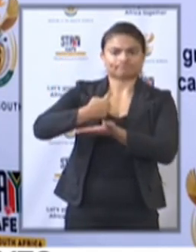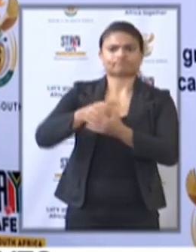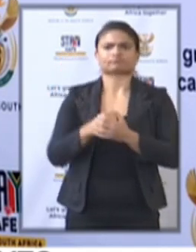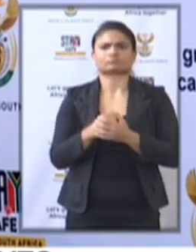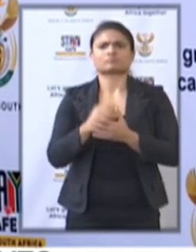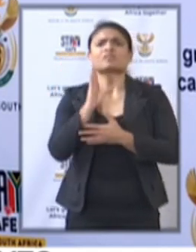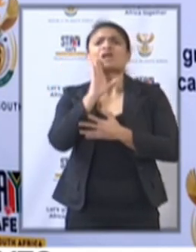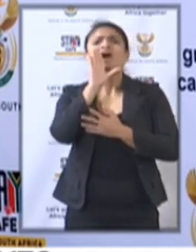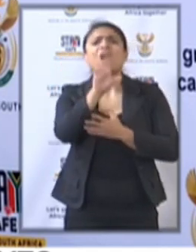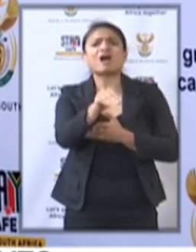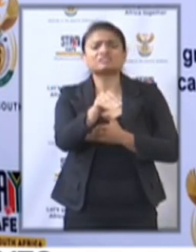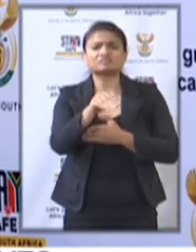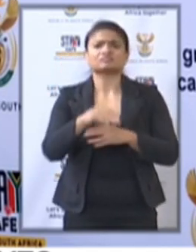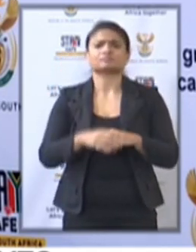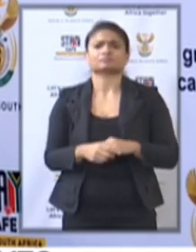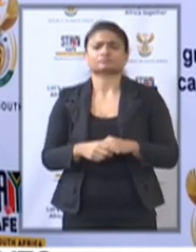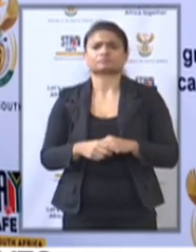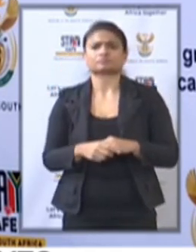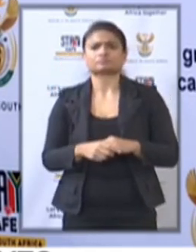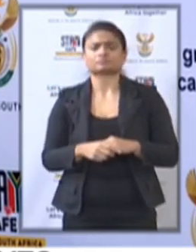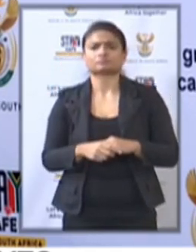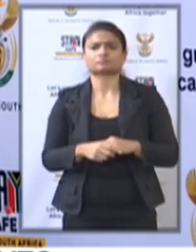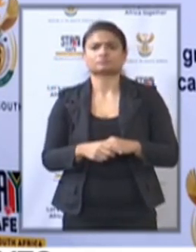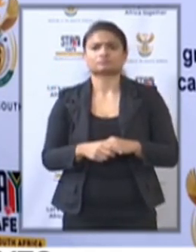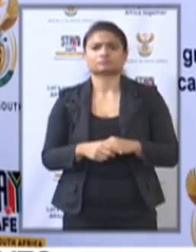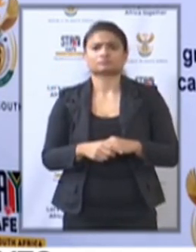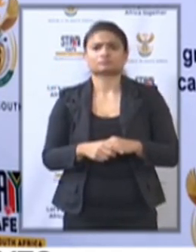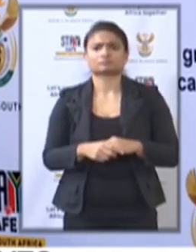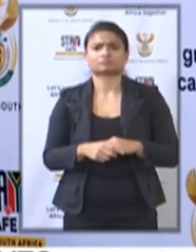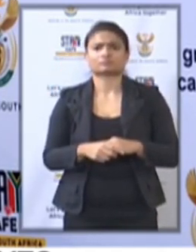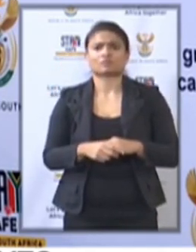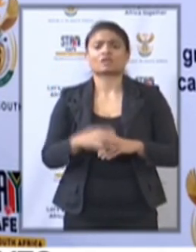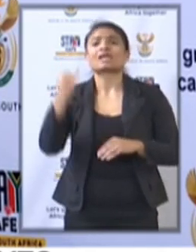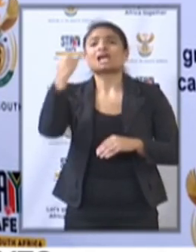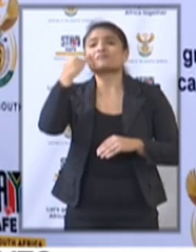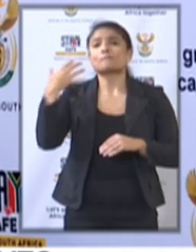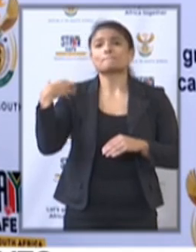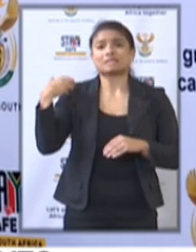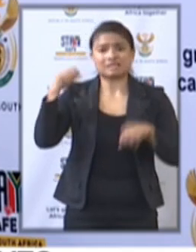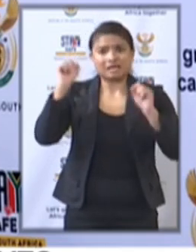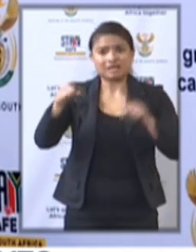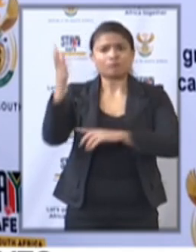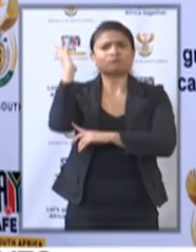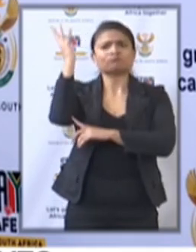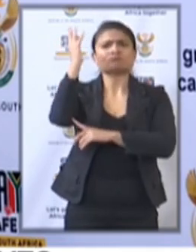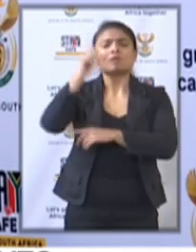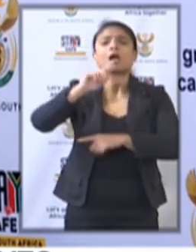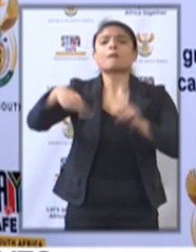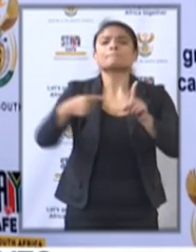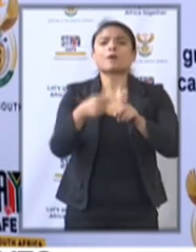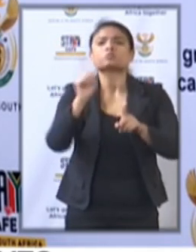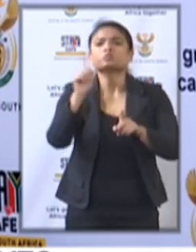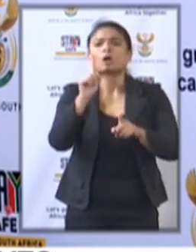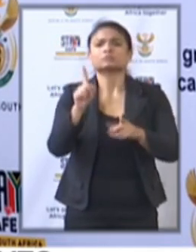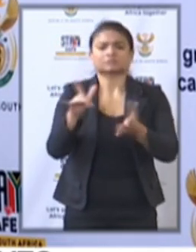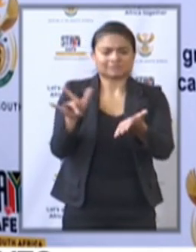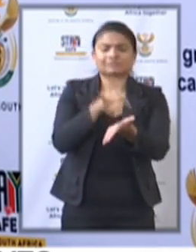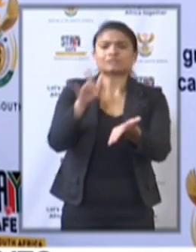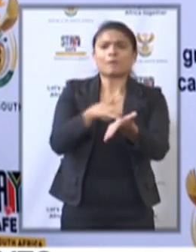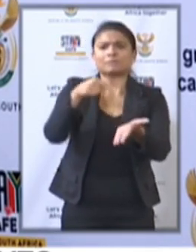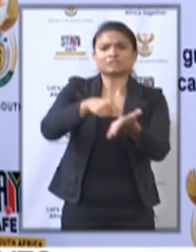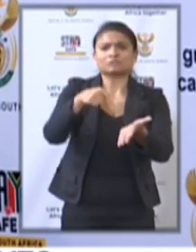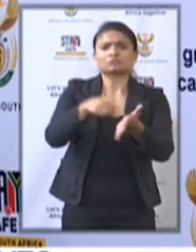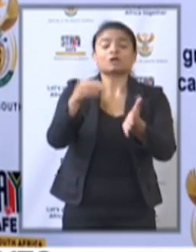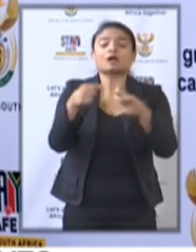like to know if the minister will also address the issue of unpaid stipends to learners for the past 3